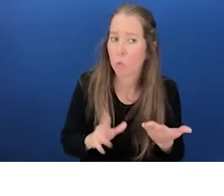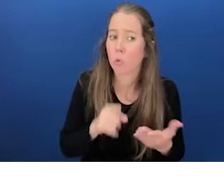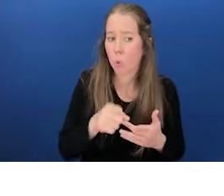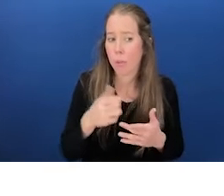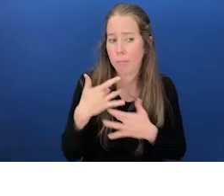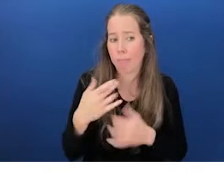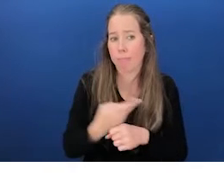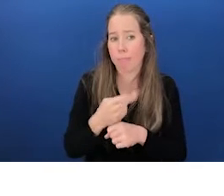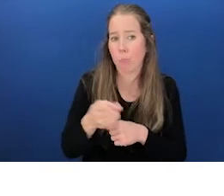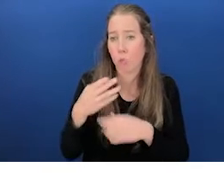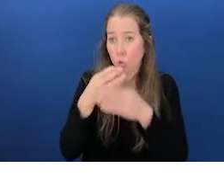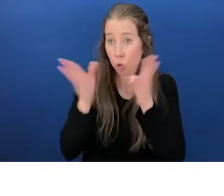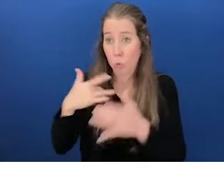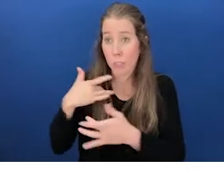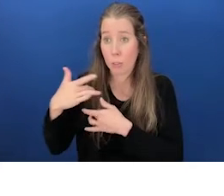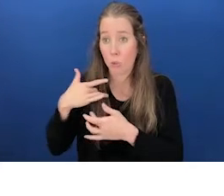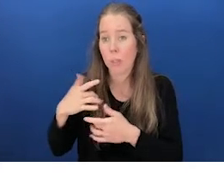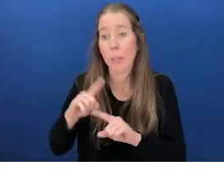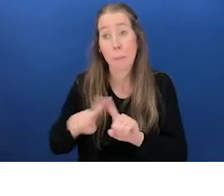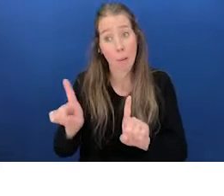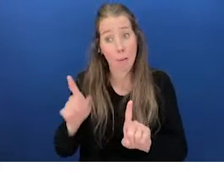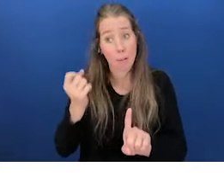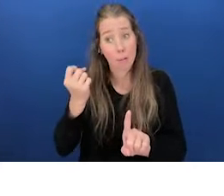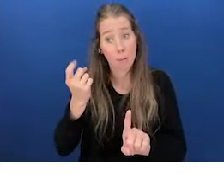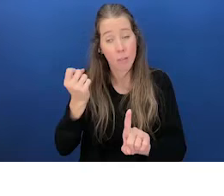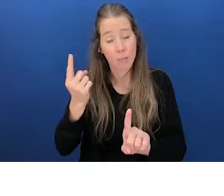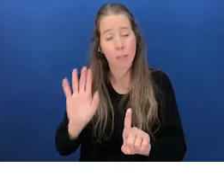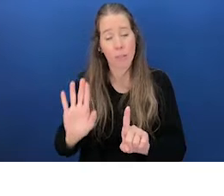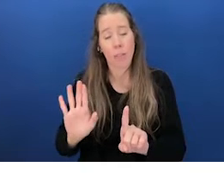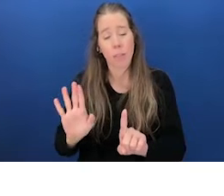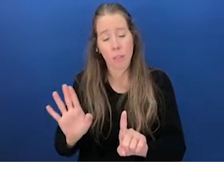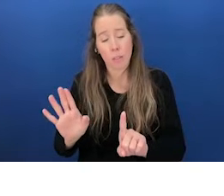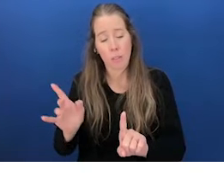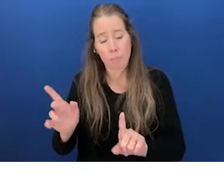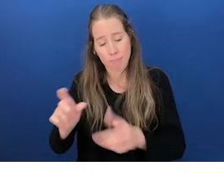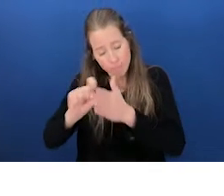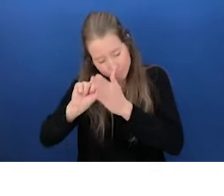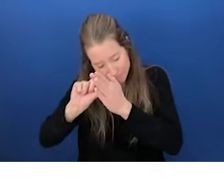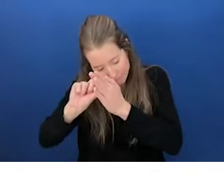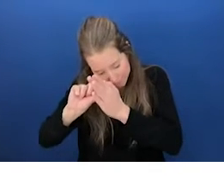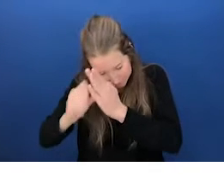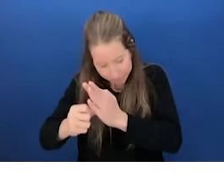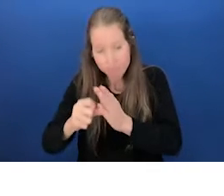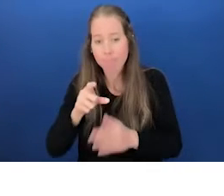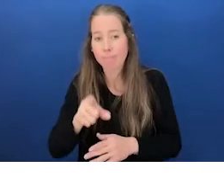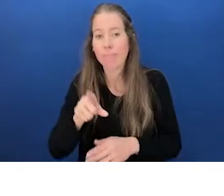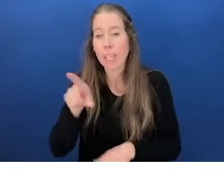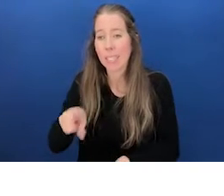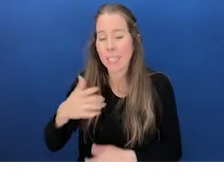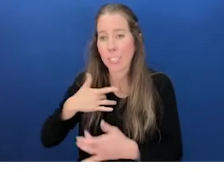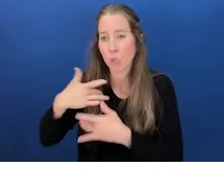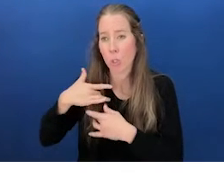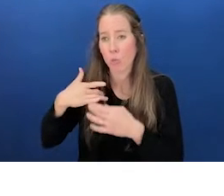general concern, but we want to emphasize the need for a general concern to